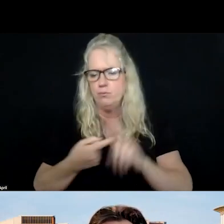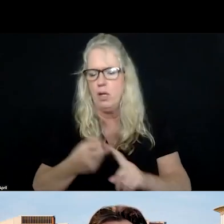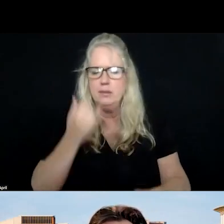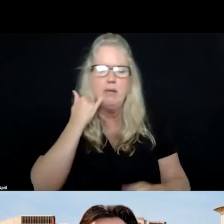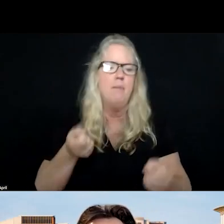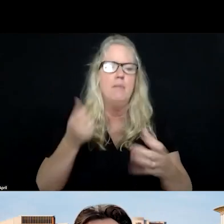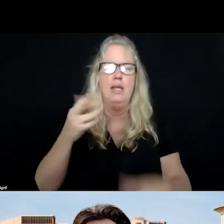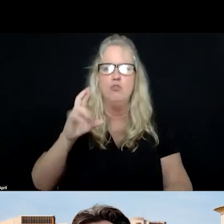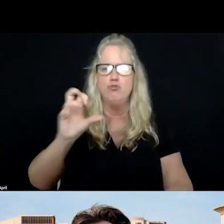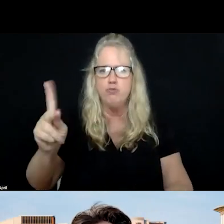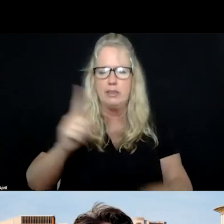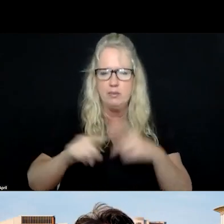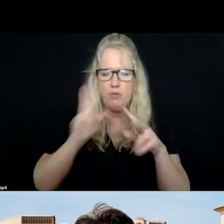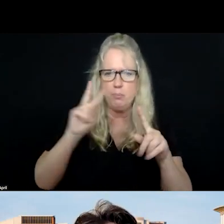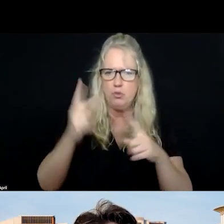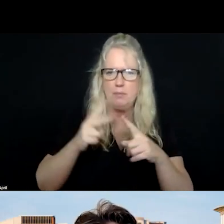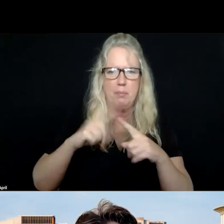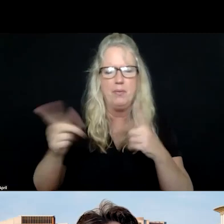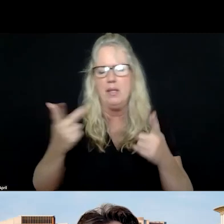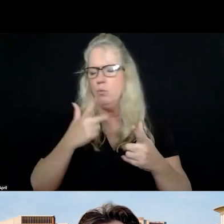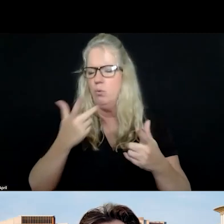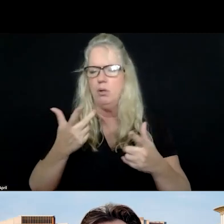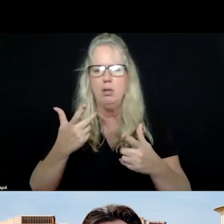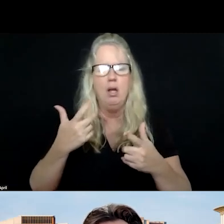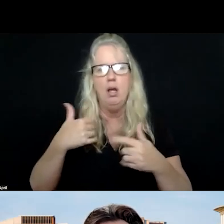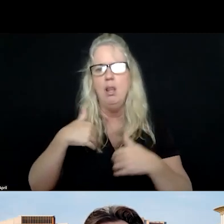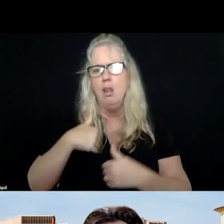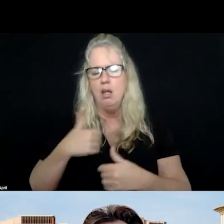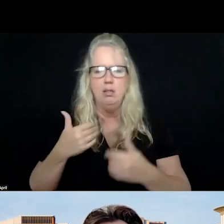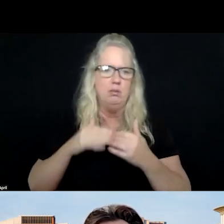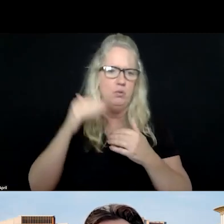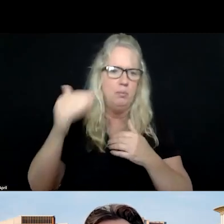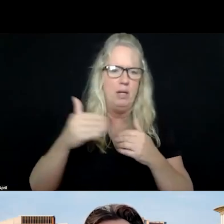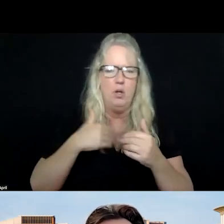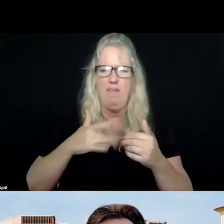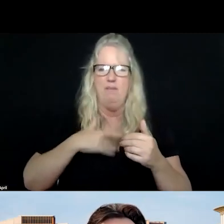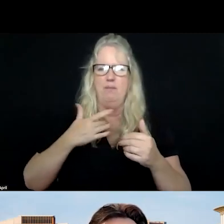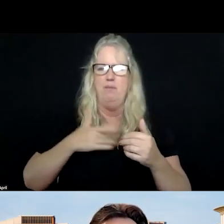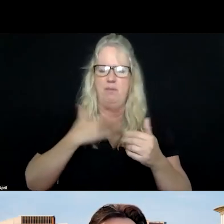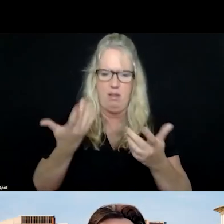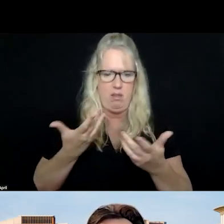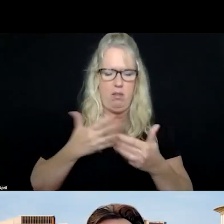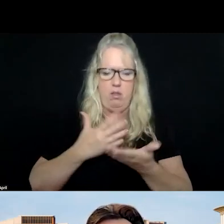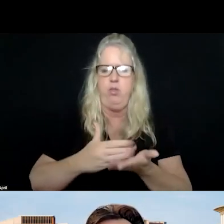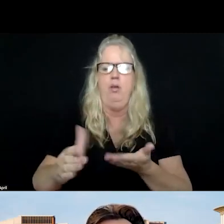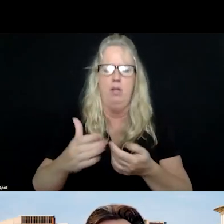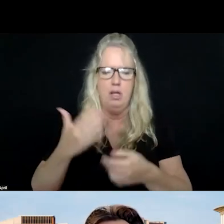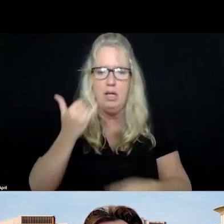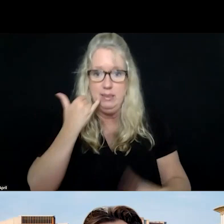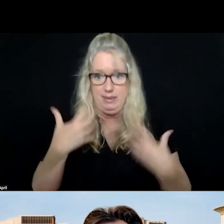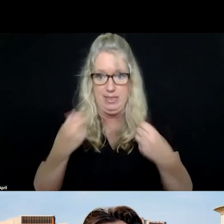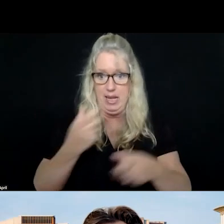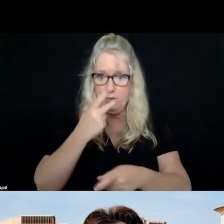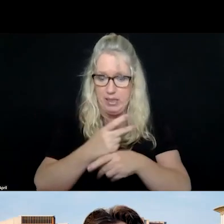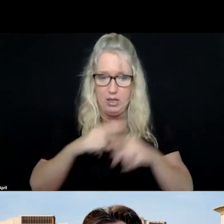suicide, such as a perception that they were burdensome to others or a thwarted sense of belonging? Did healthcare feature